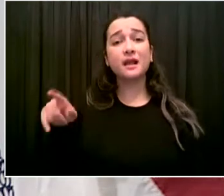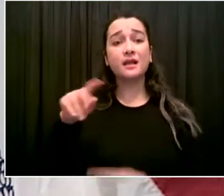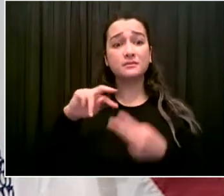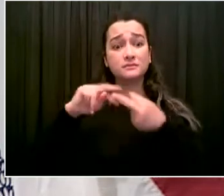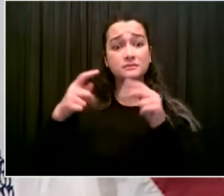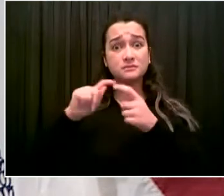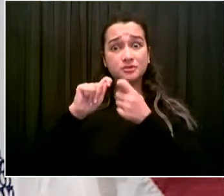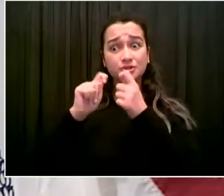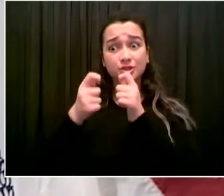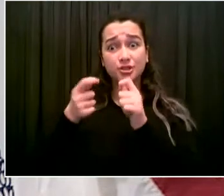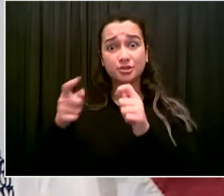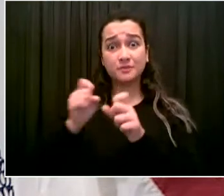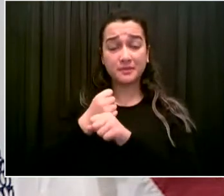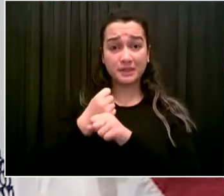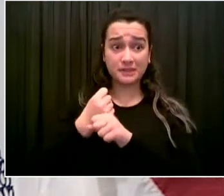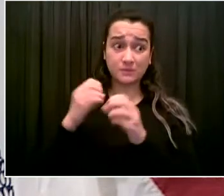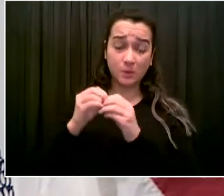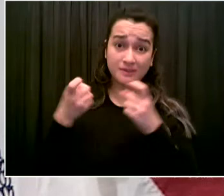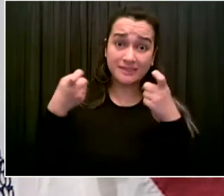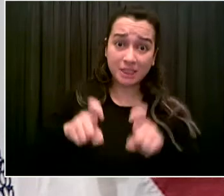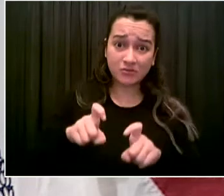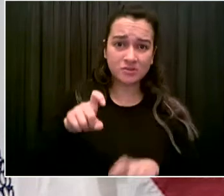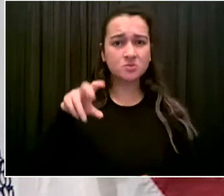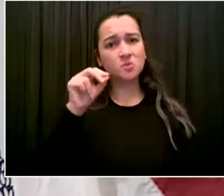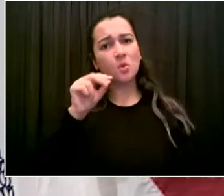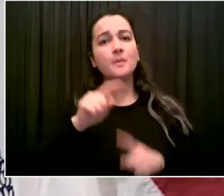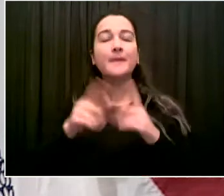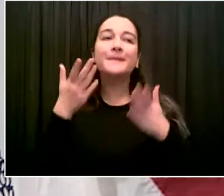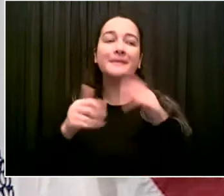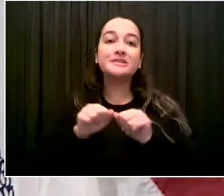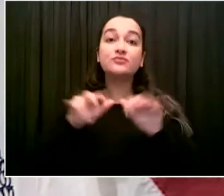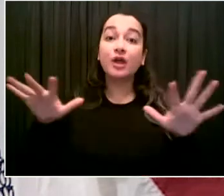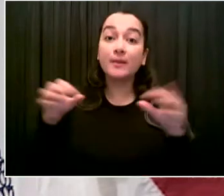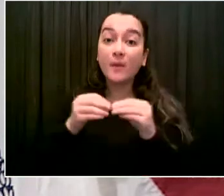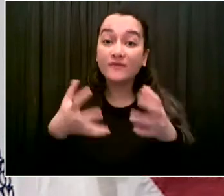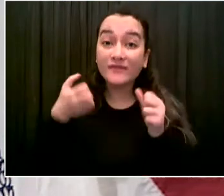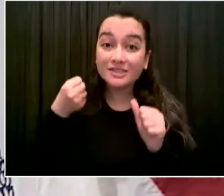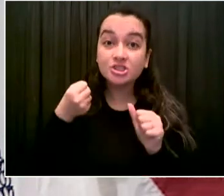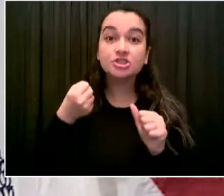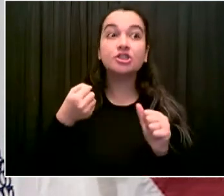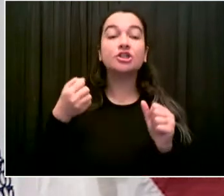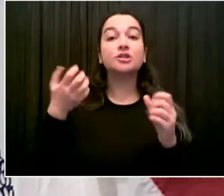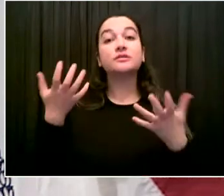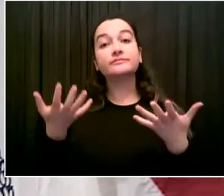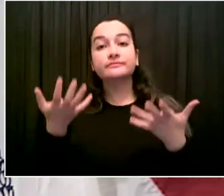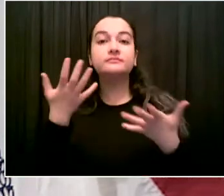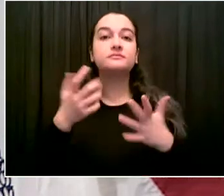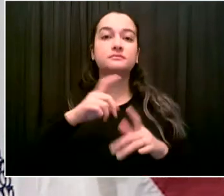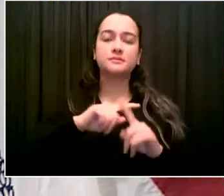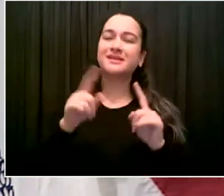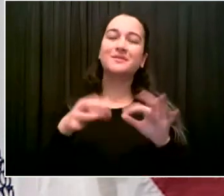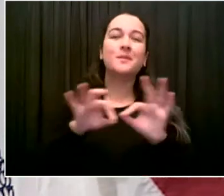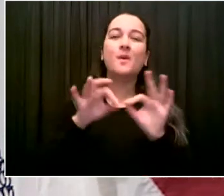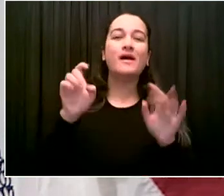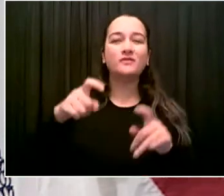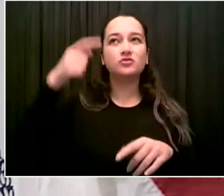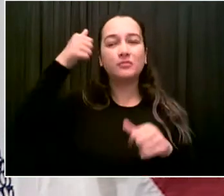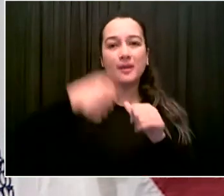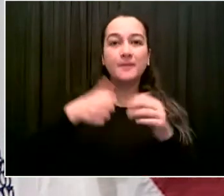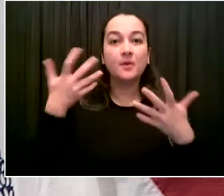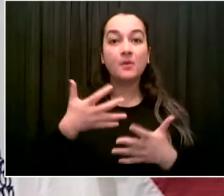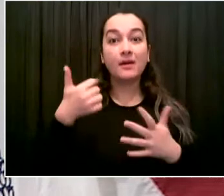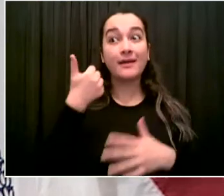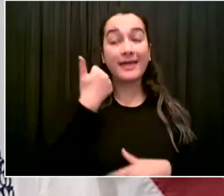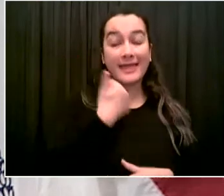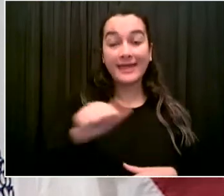Dr. Varma can speak to this. We saw a challenge in South Africa. Now it appears the case levels are going down there quite a bit.